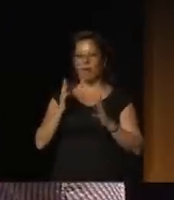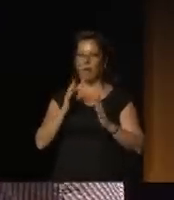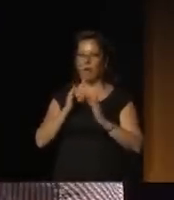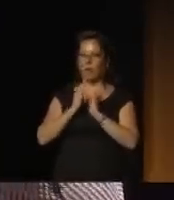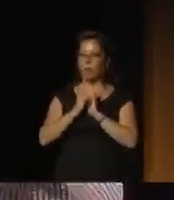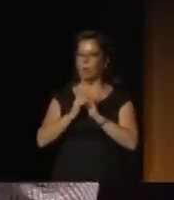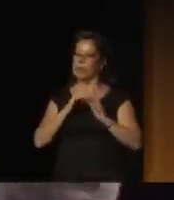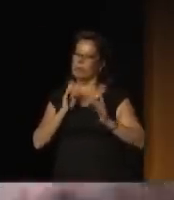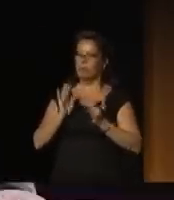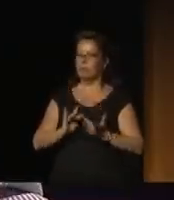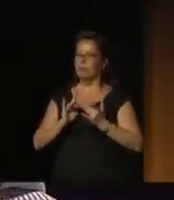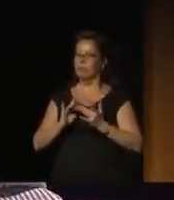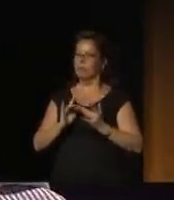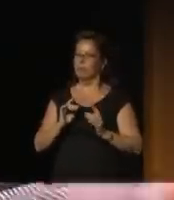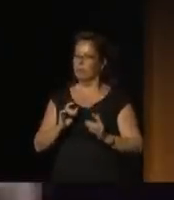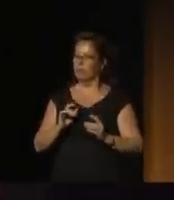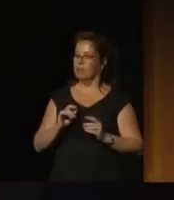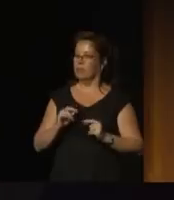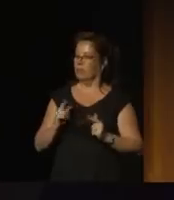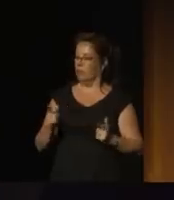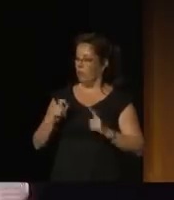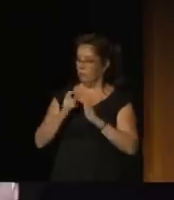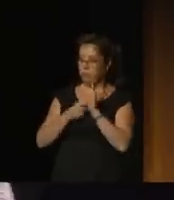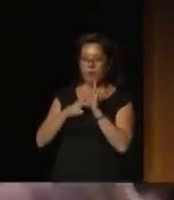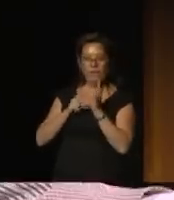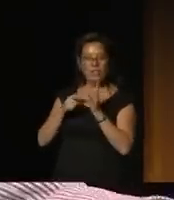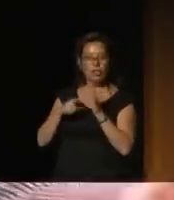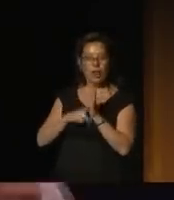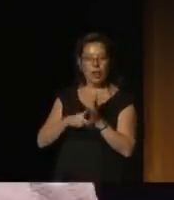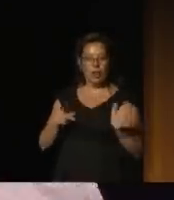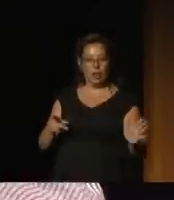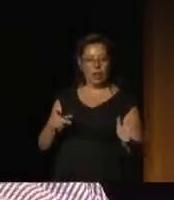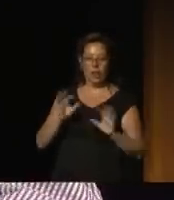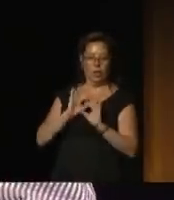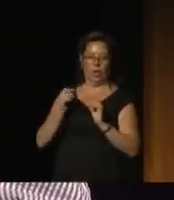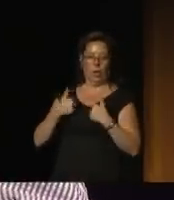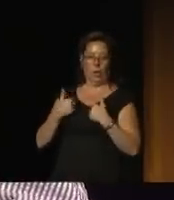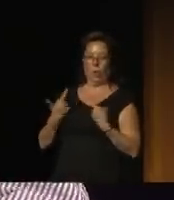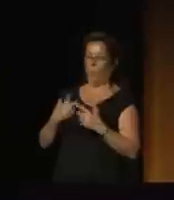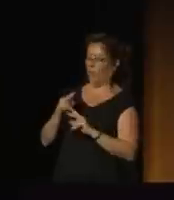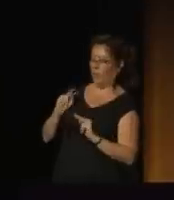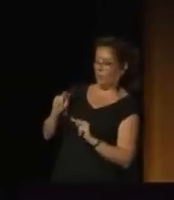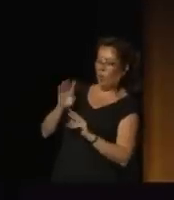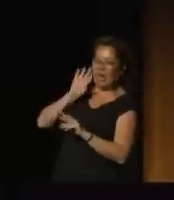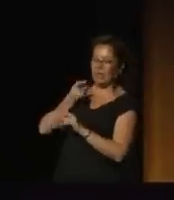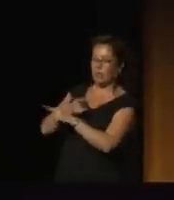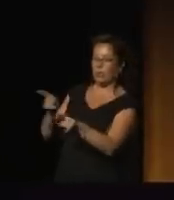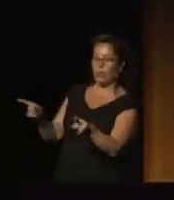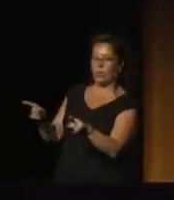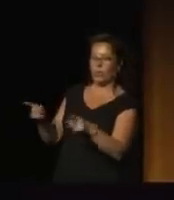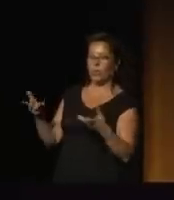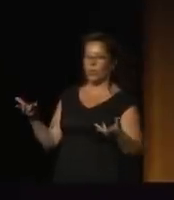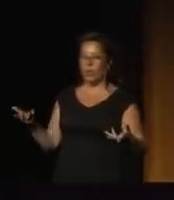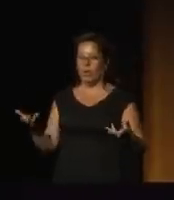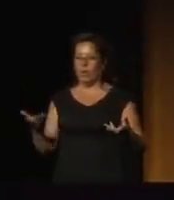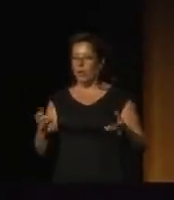York. So it's you who are provincial. We're not provincial. We just don't pay attention to you. And there's why. Okay? And truthfully,